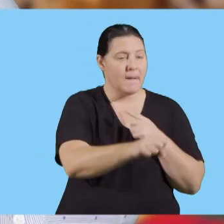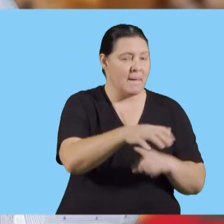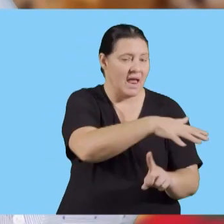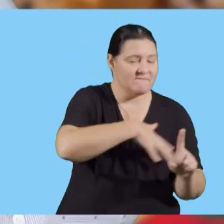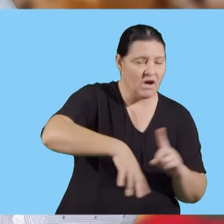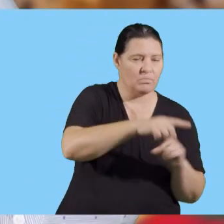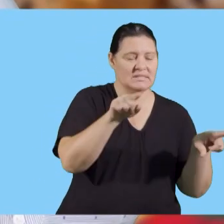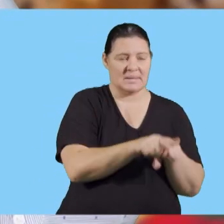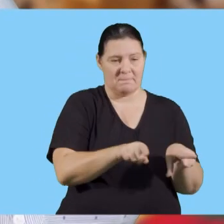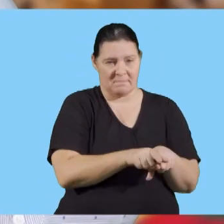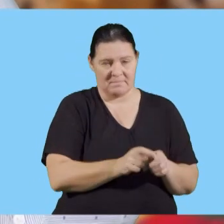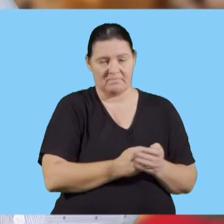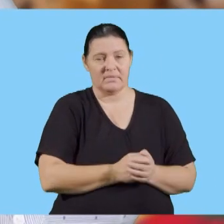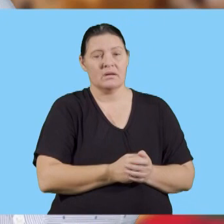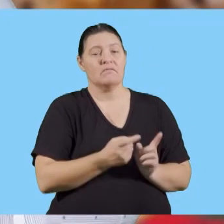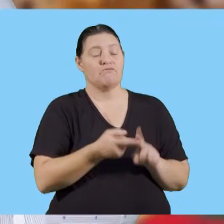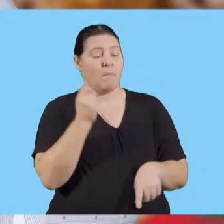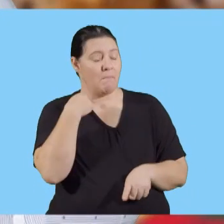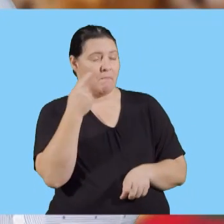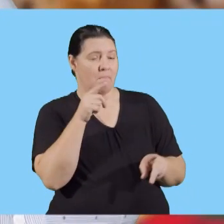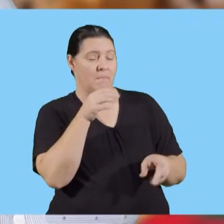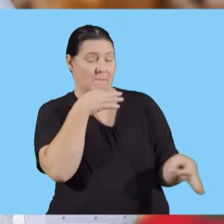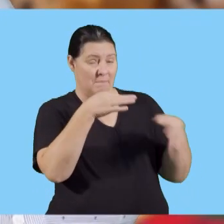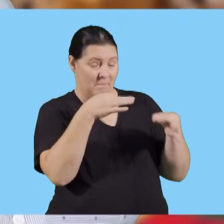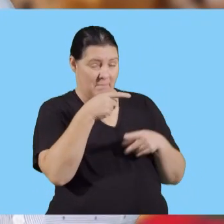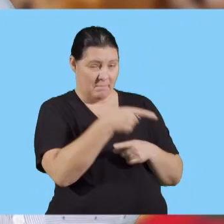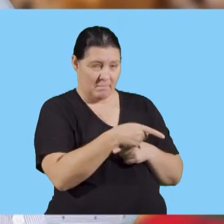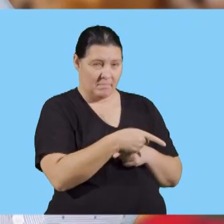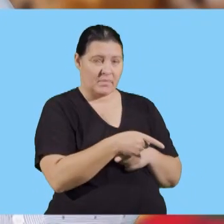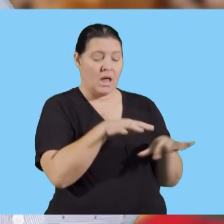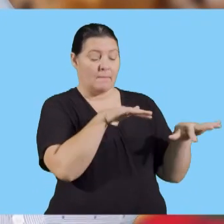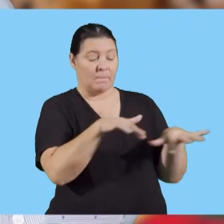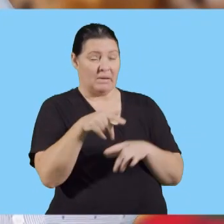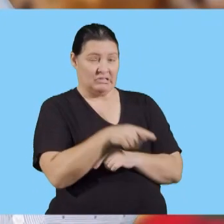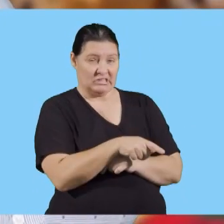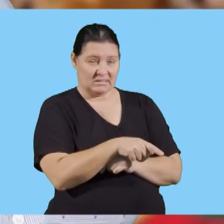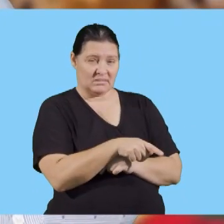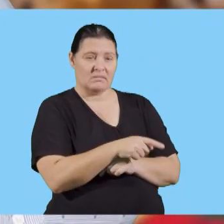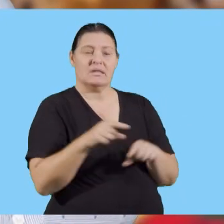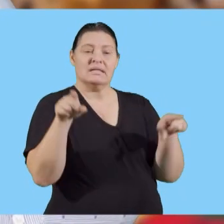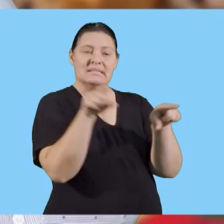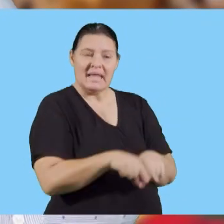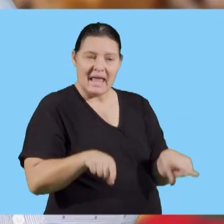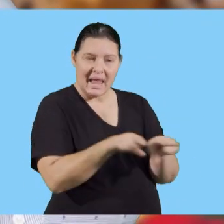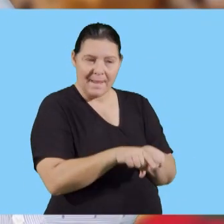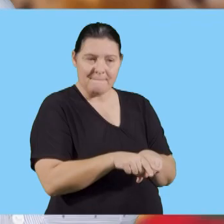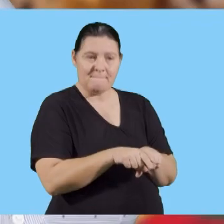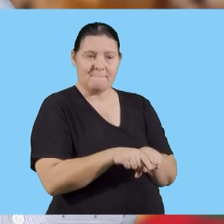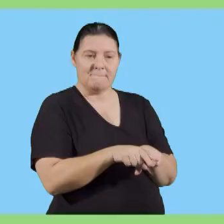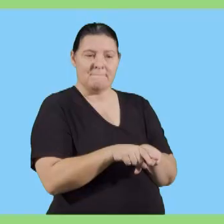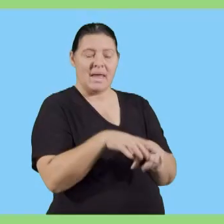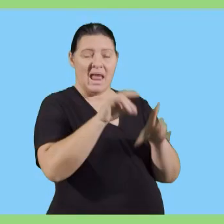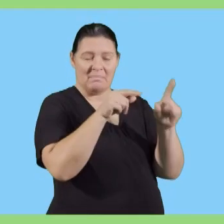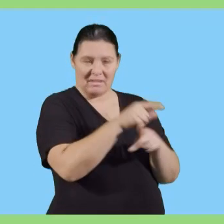a population is the same species that is found in the same area and is able to interbreed. So the second one is